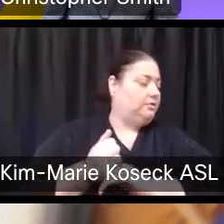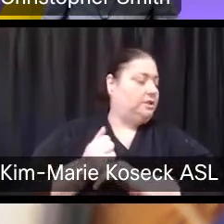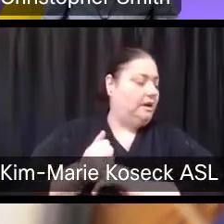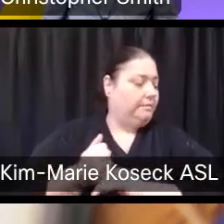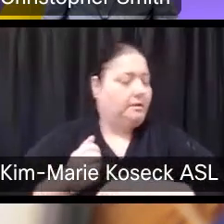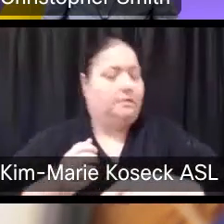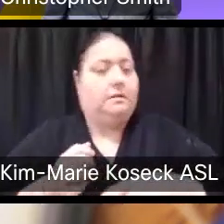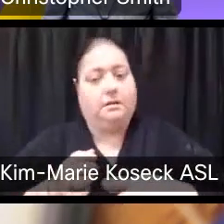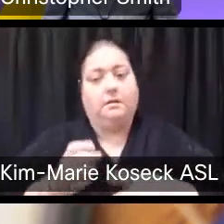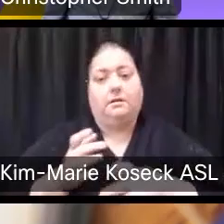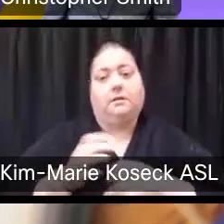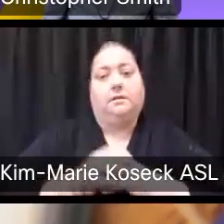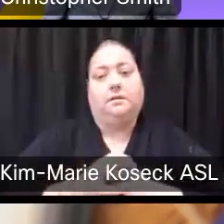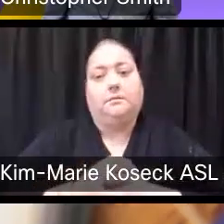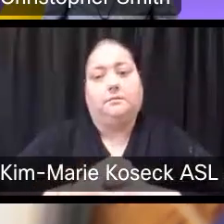approach.